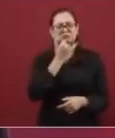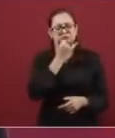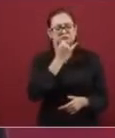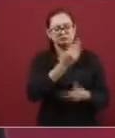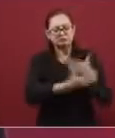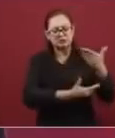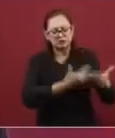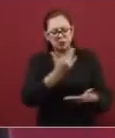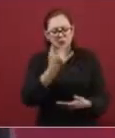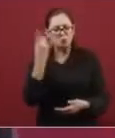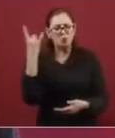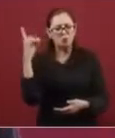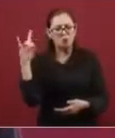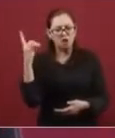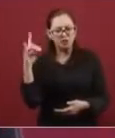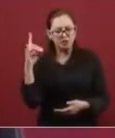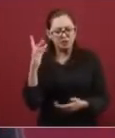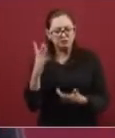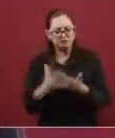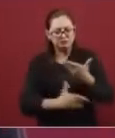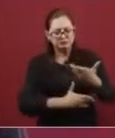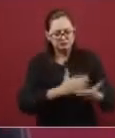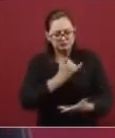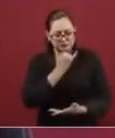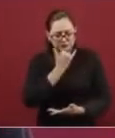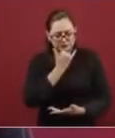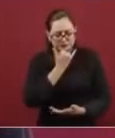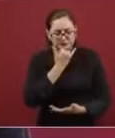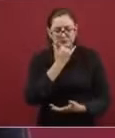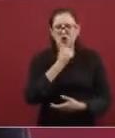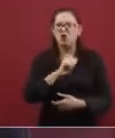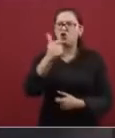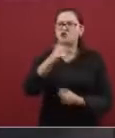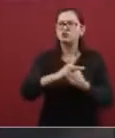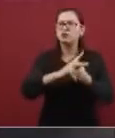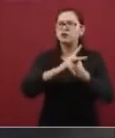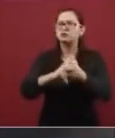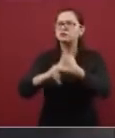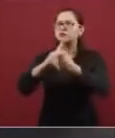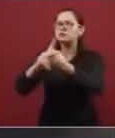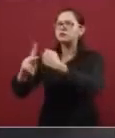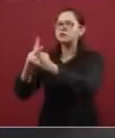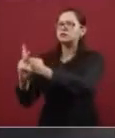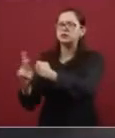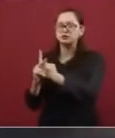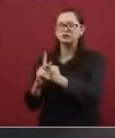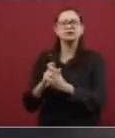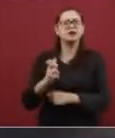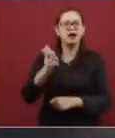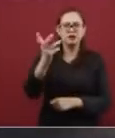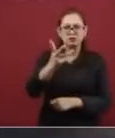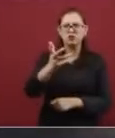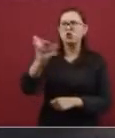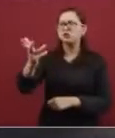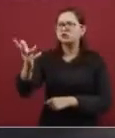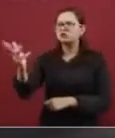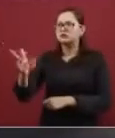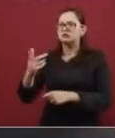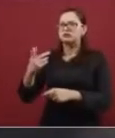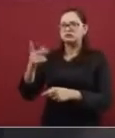he's saying that he knows he did it in Bolivia, and he's done it in other places, but